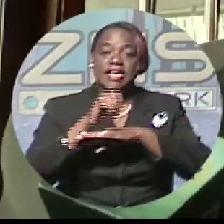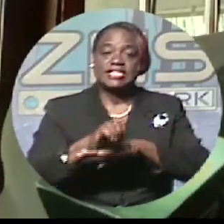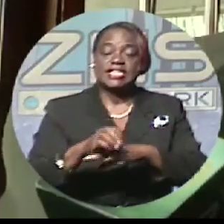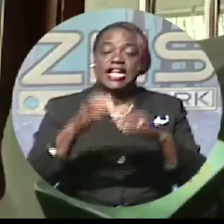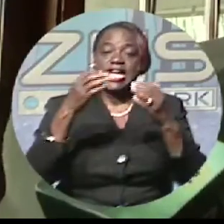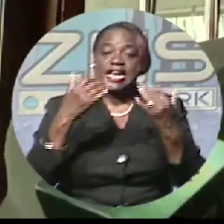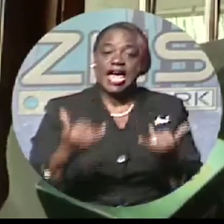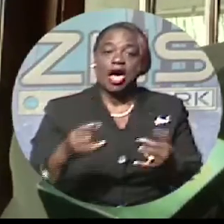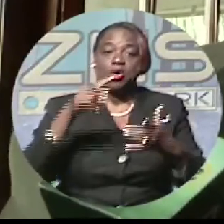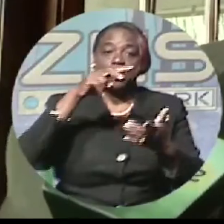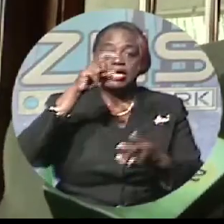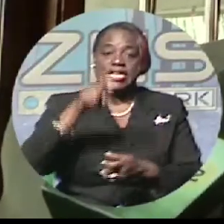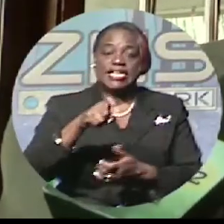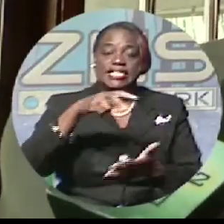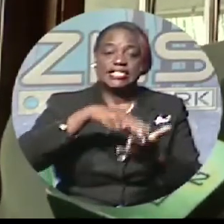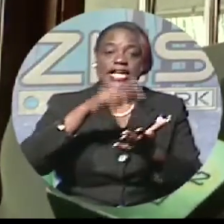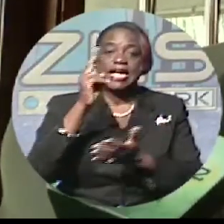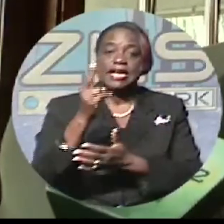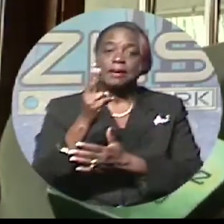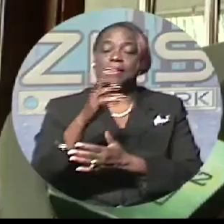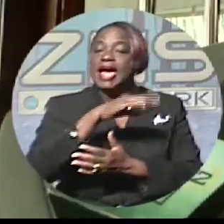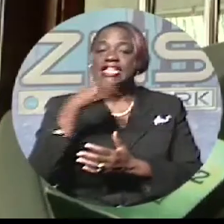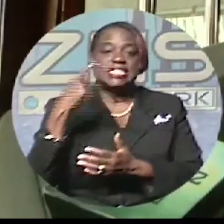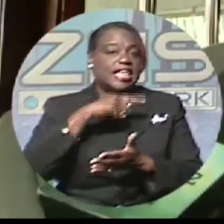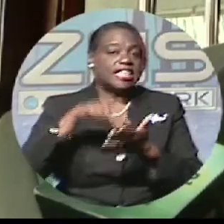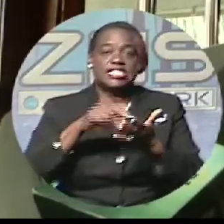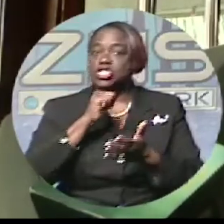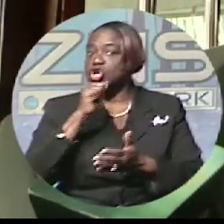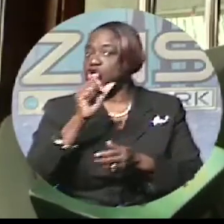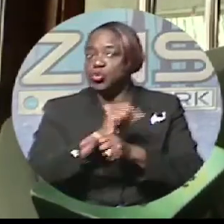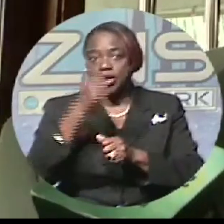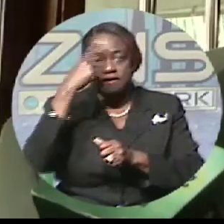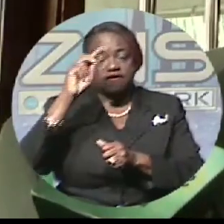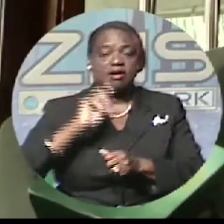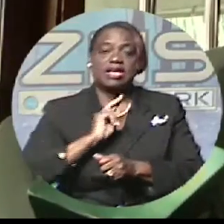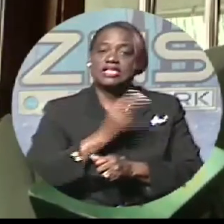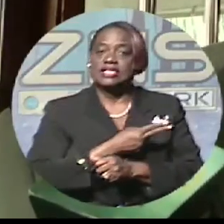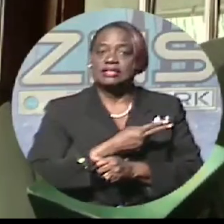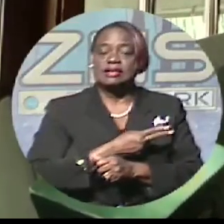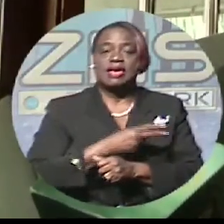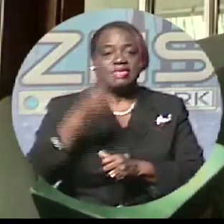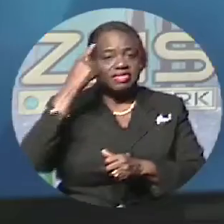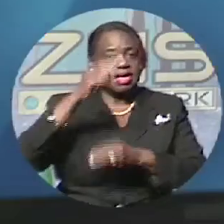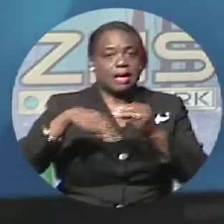now stand up and say, wait a minute, this is not working for us. Can you please give this some further thought?